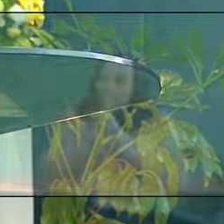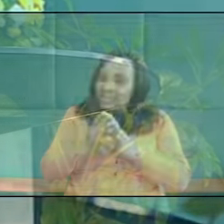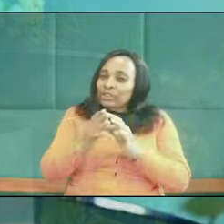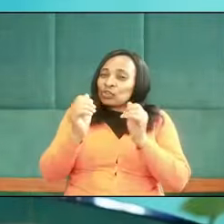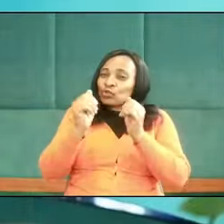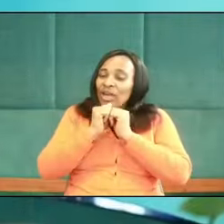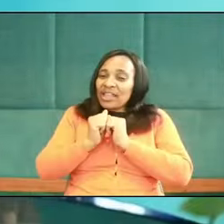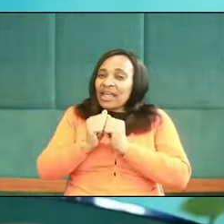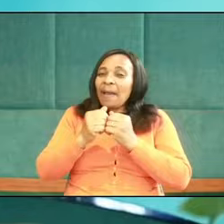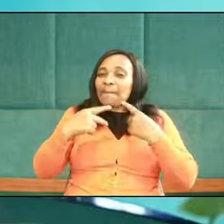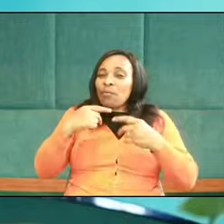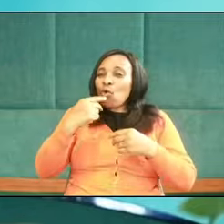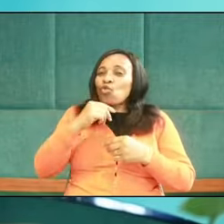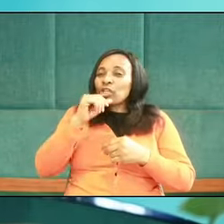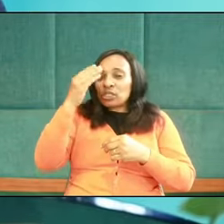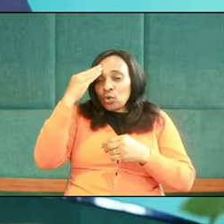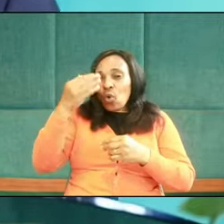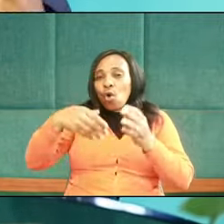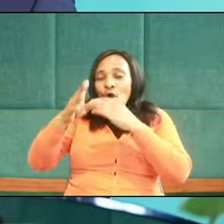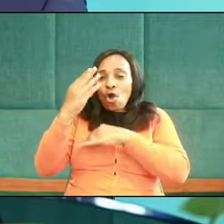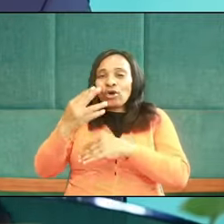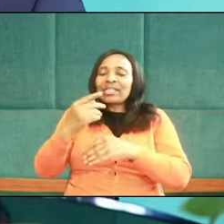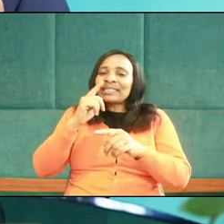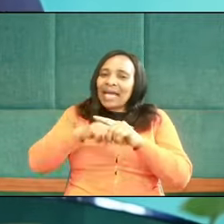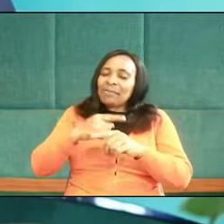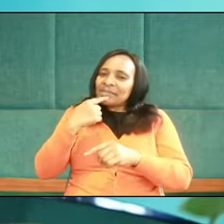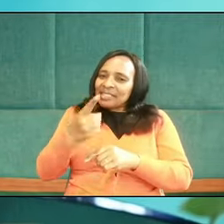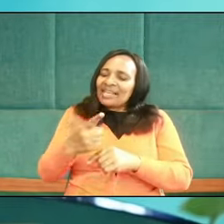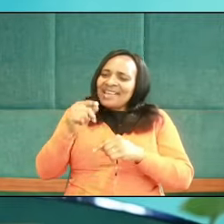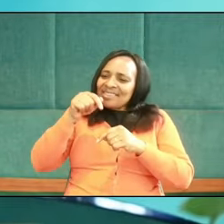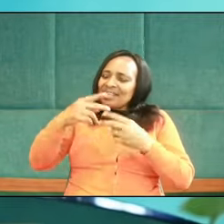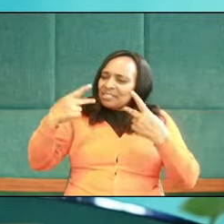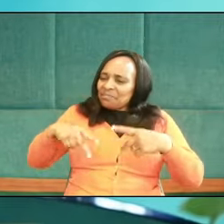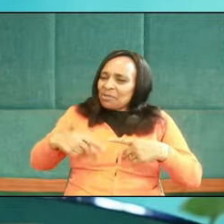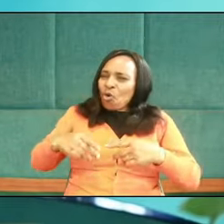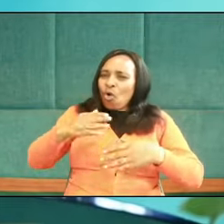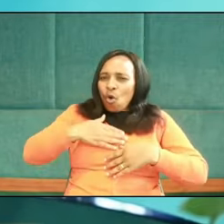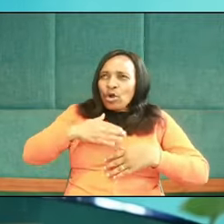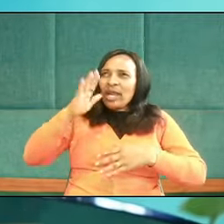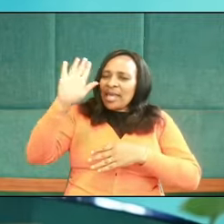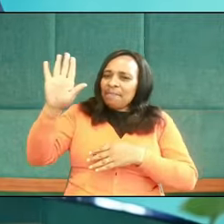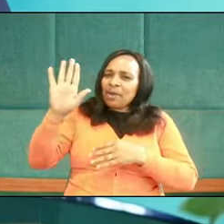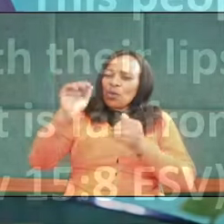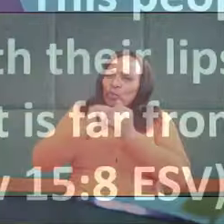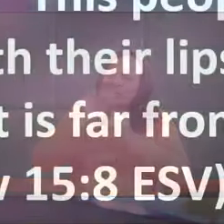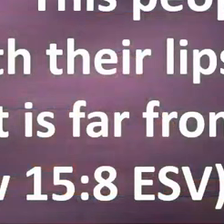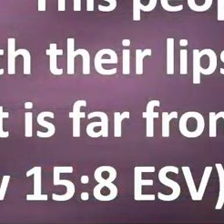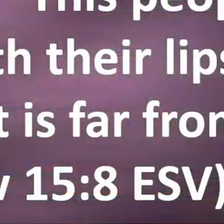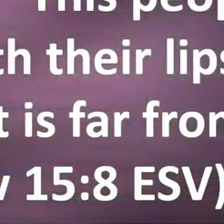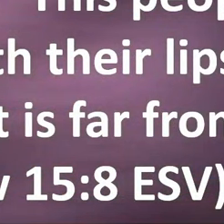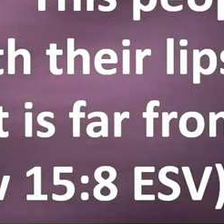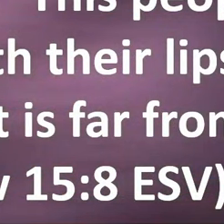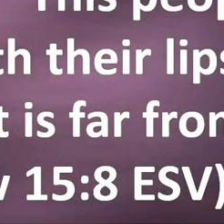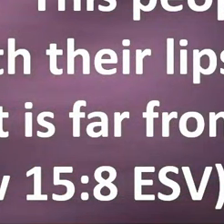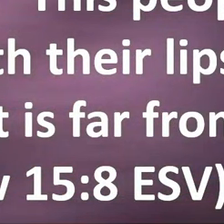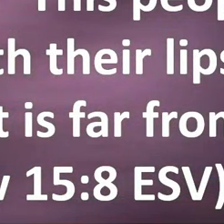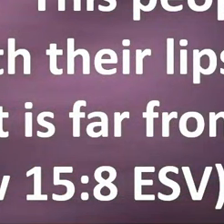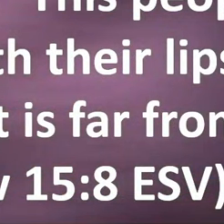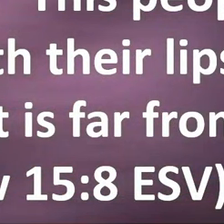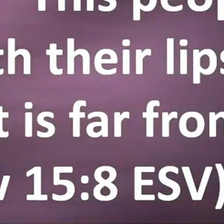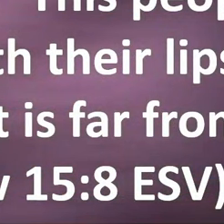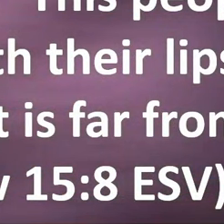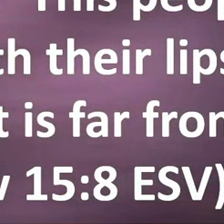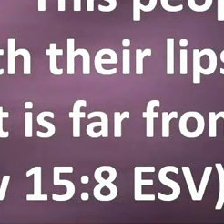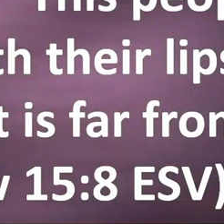Pharisees centuries later when he said, these people honor me with their lips but their heart is